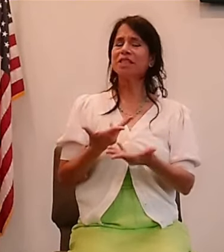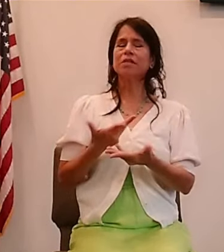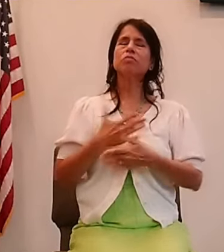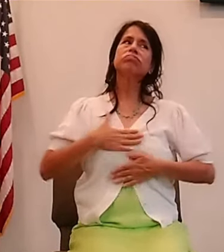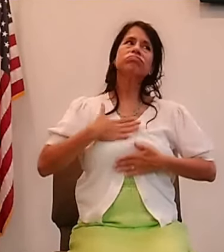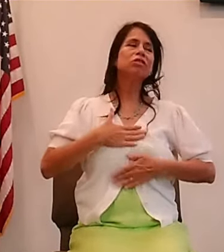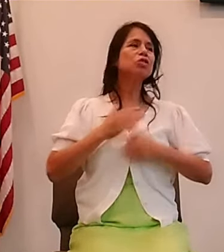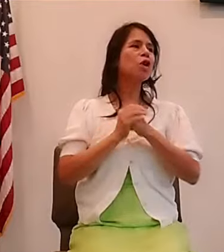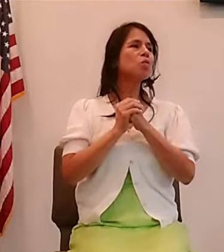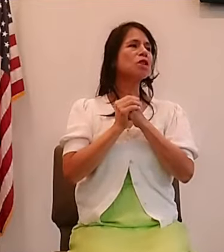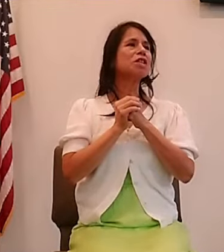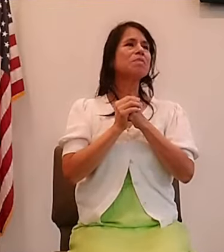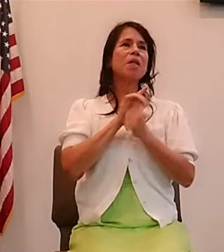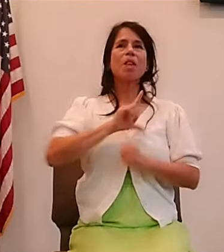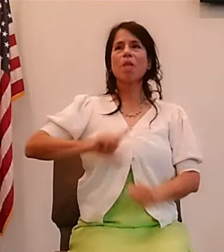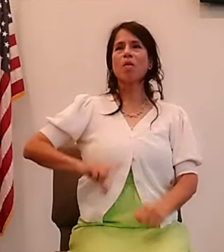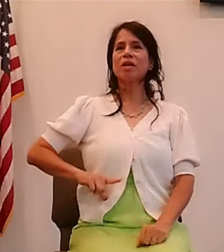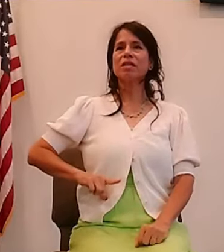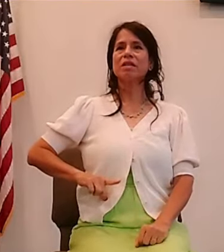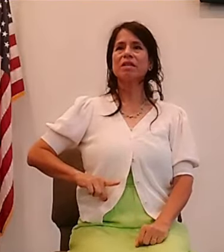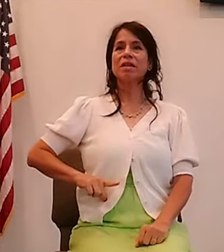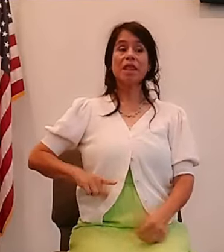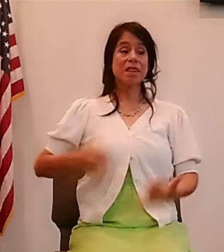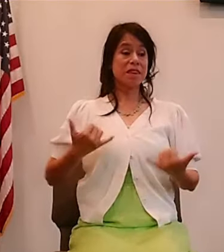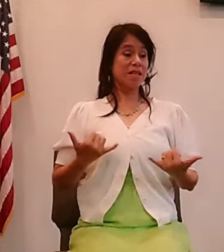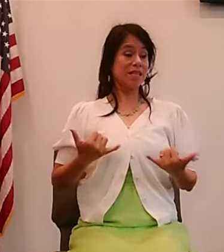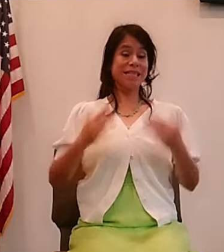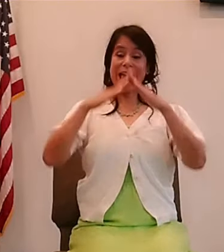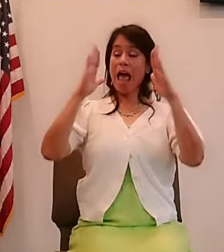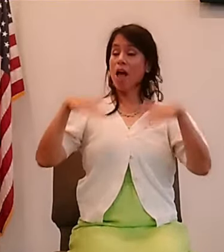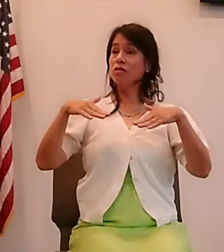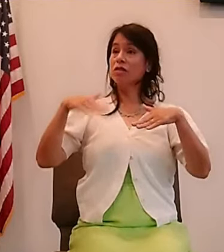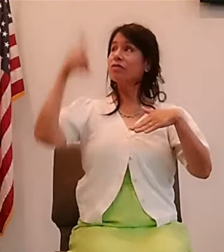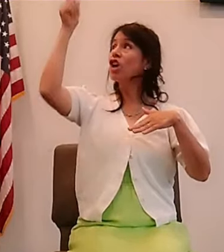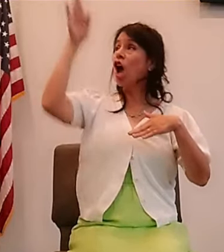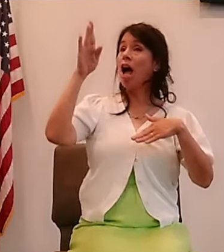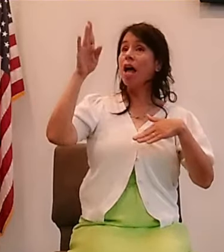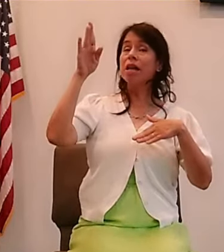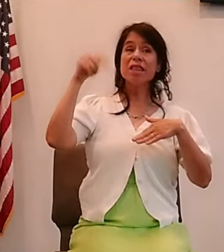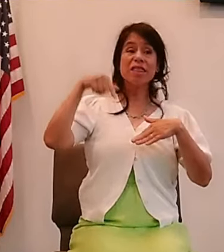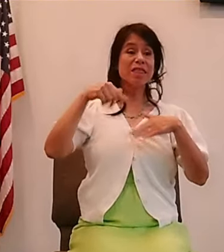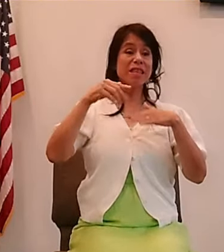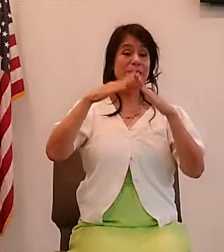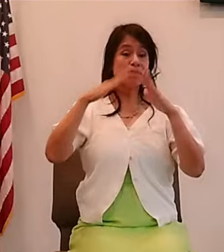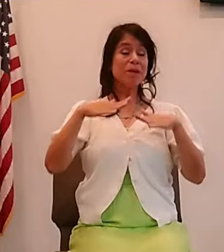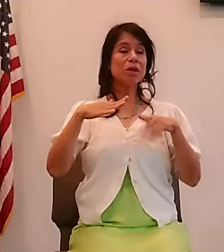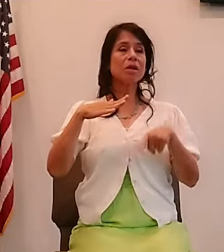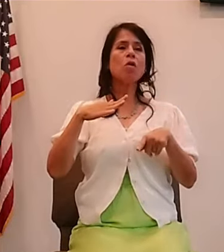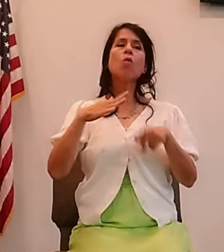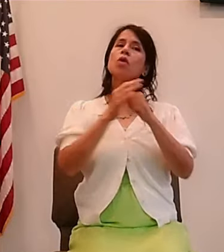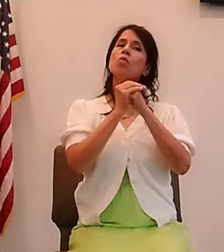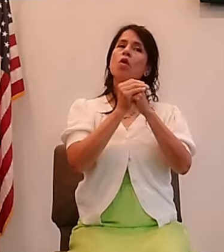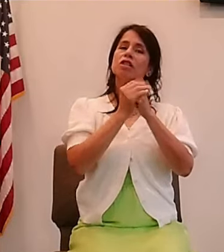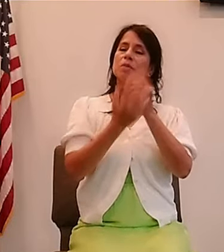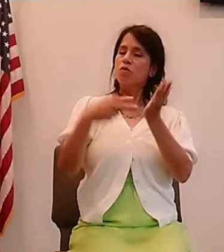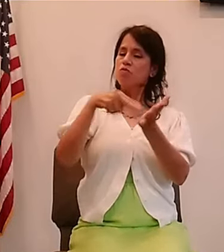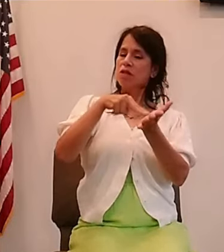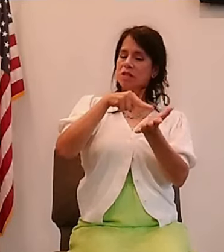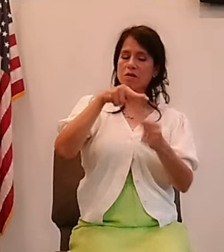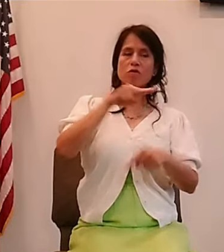enjoy worshiping the Lord, and this is a house of God, a place where we worship the risen Lord Jesus